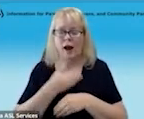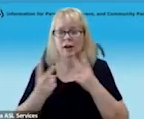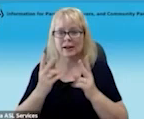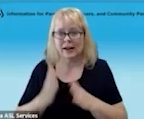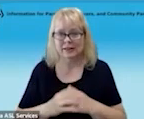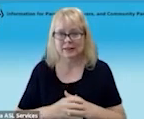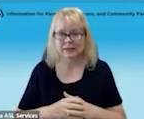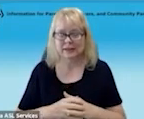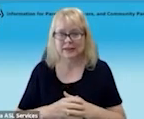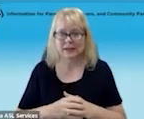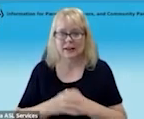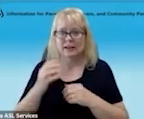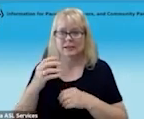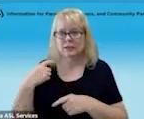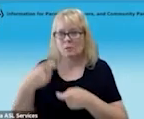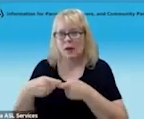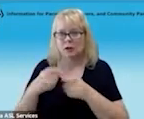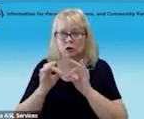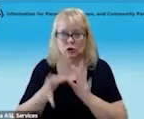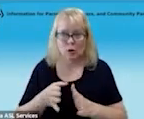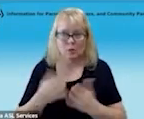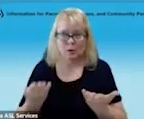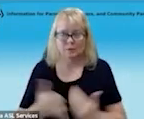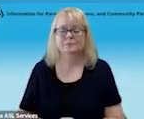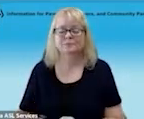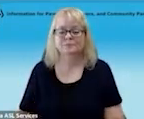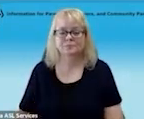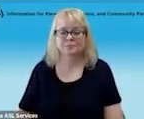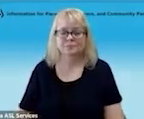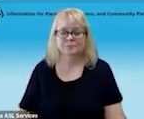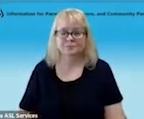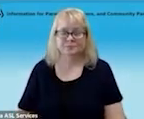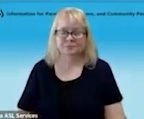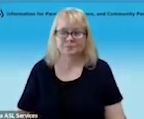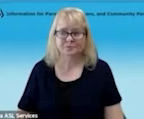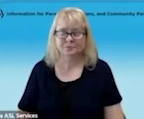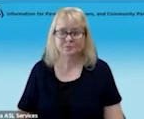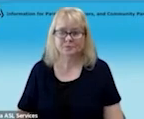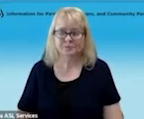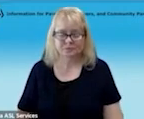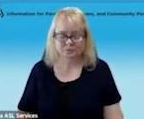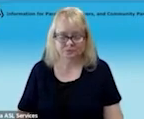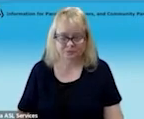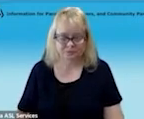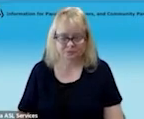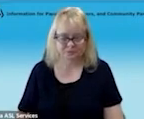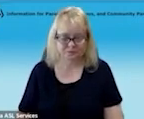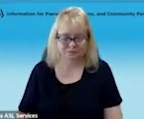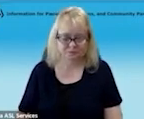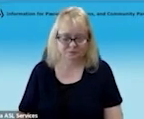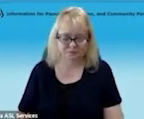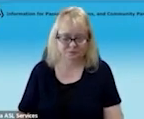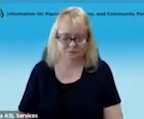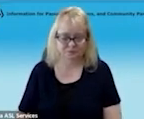Our panelists will now repeat these translation instructions in Spanish and Khmer for our guests.